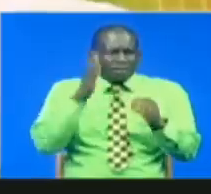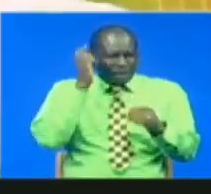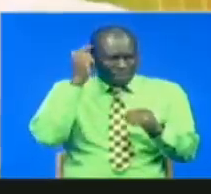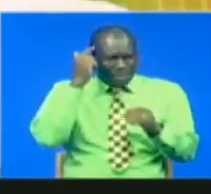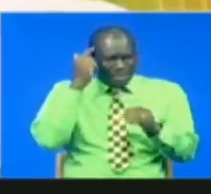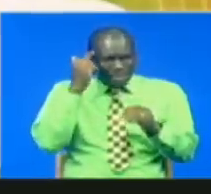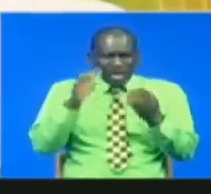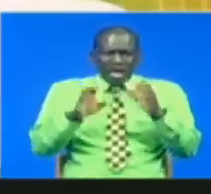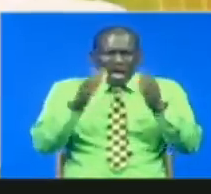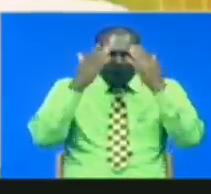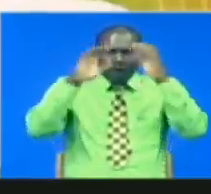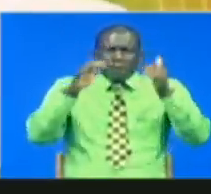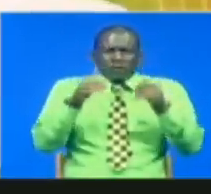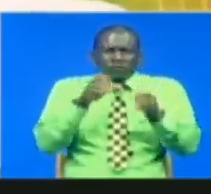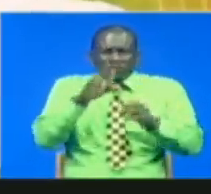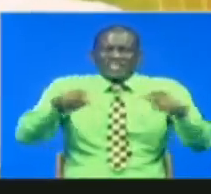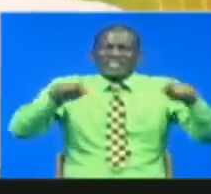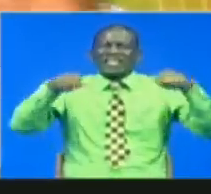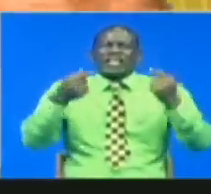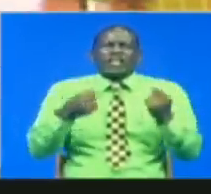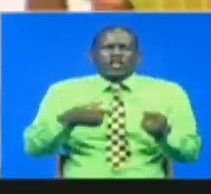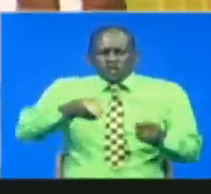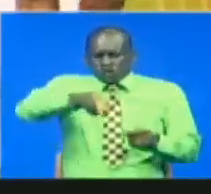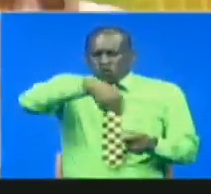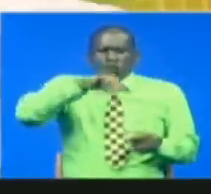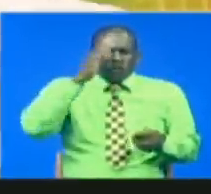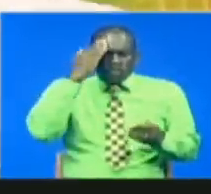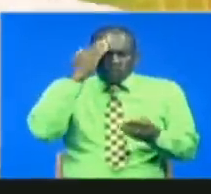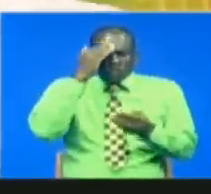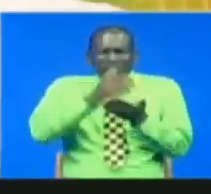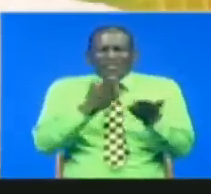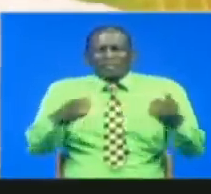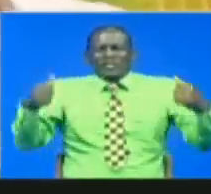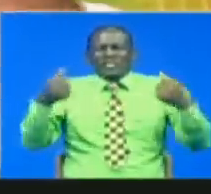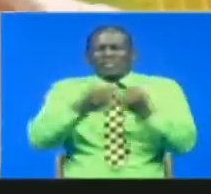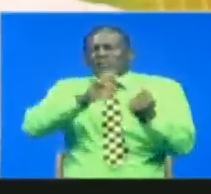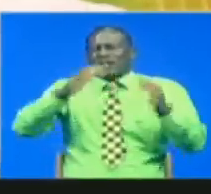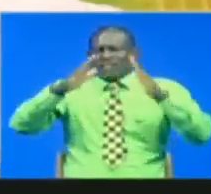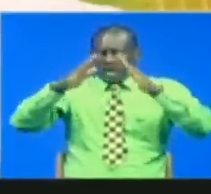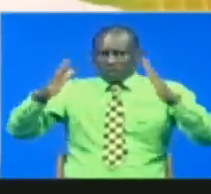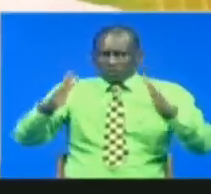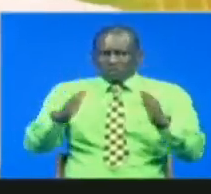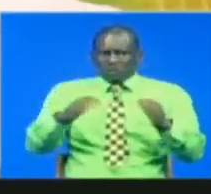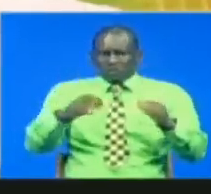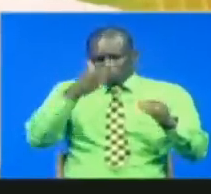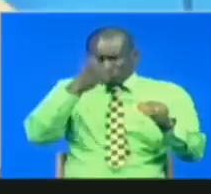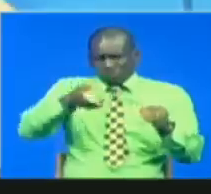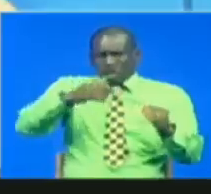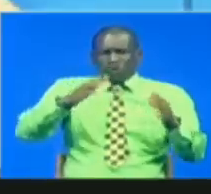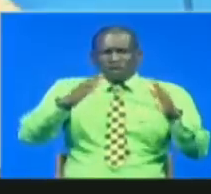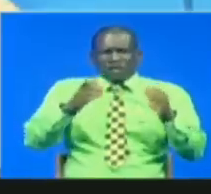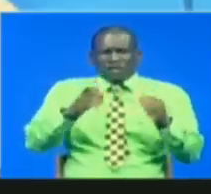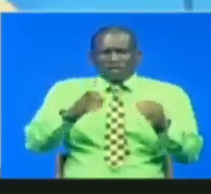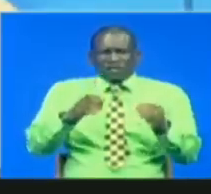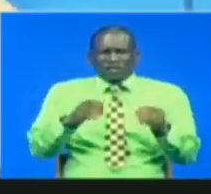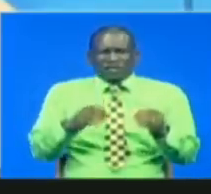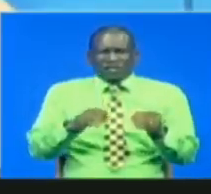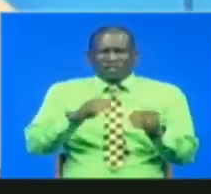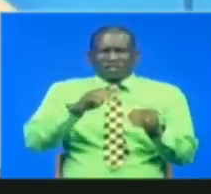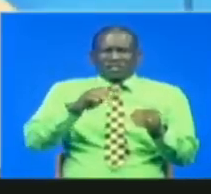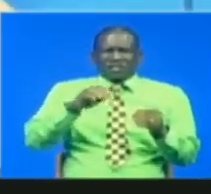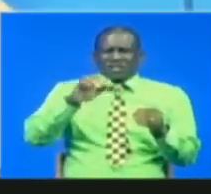this is an attack happening on us. You know, we thought probably something else happening in another building, or some building was coming down. Silas was